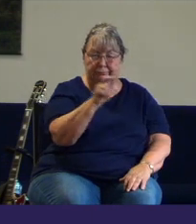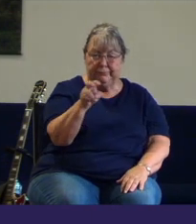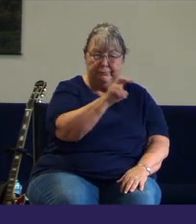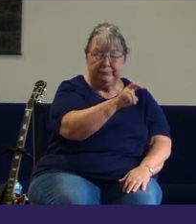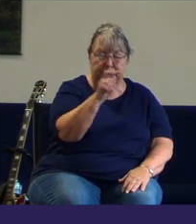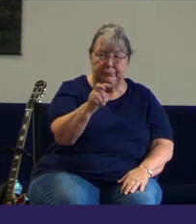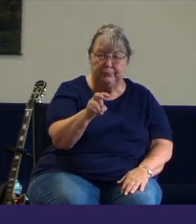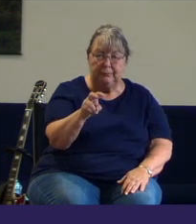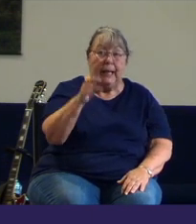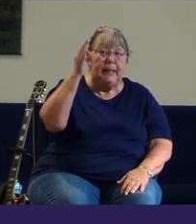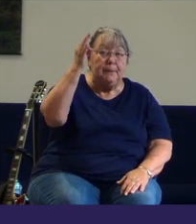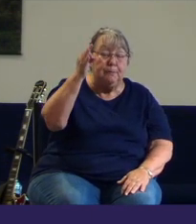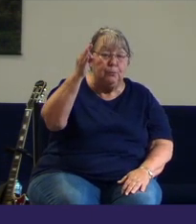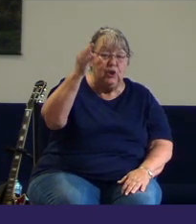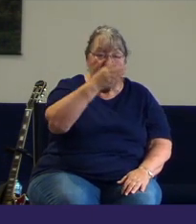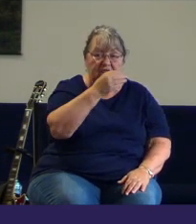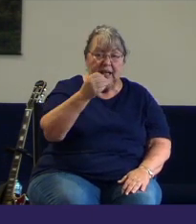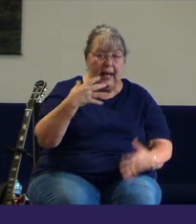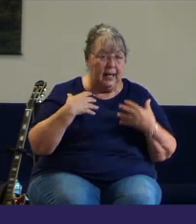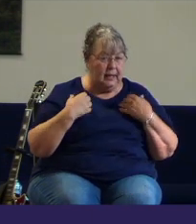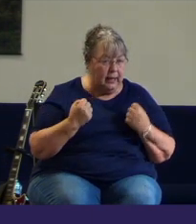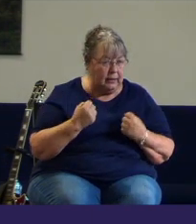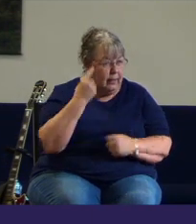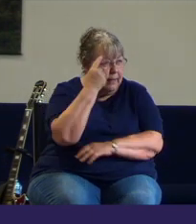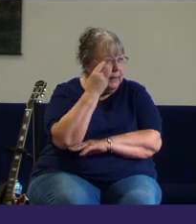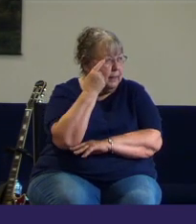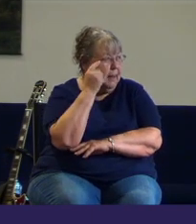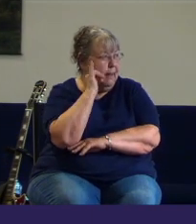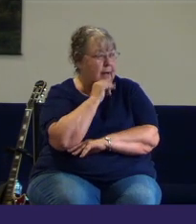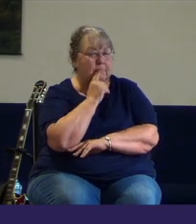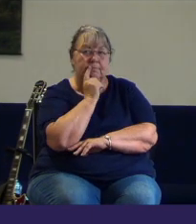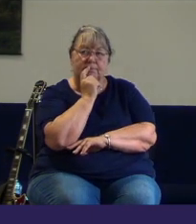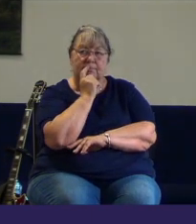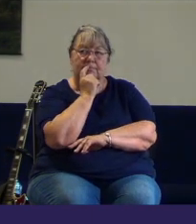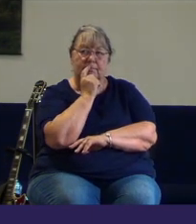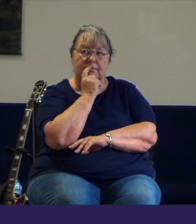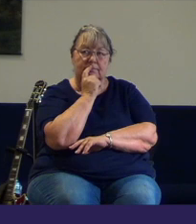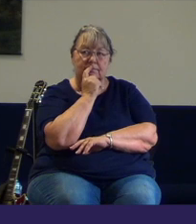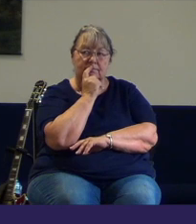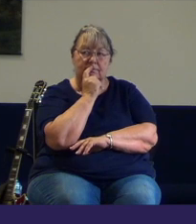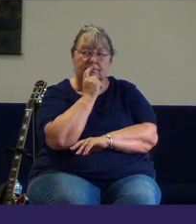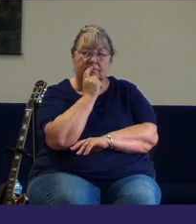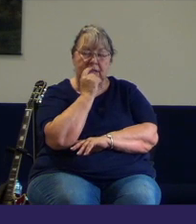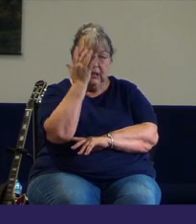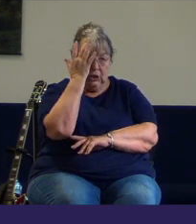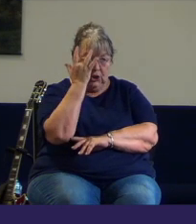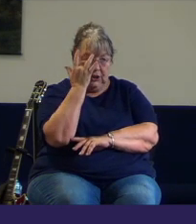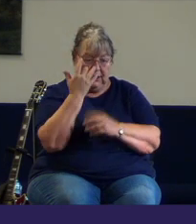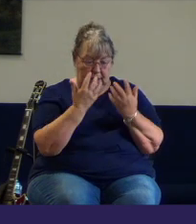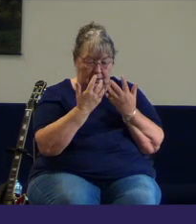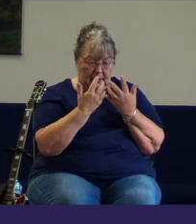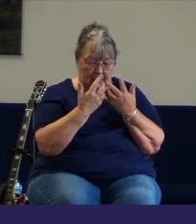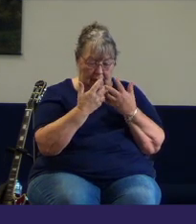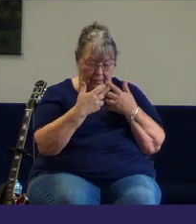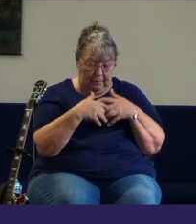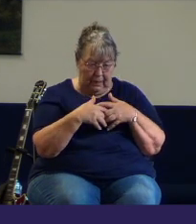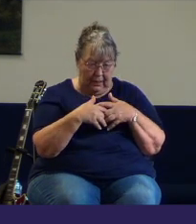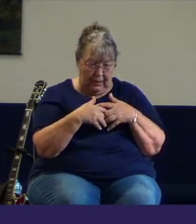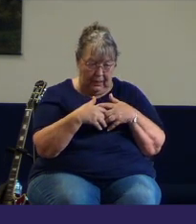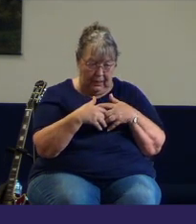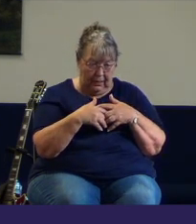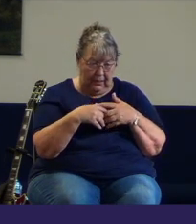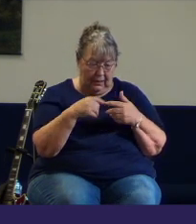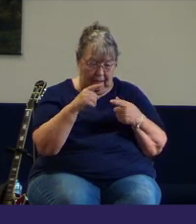and he's healing. Think about that for a moment. Jesus is combining preaching and